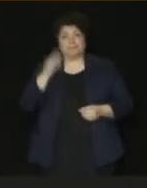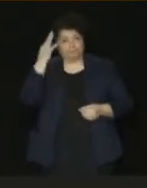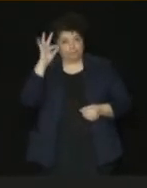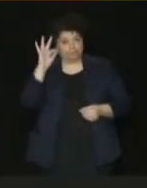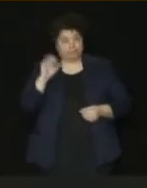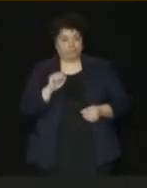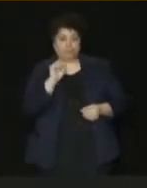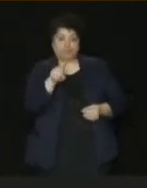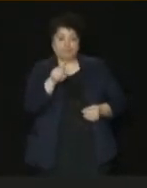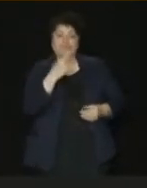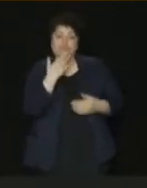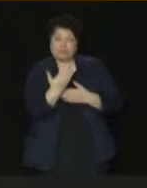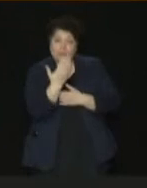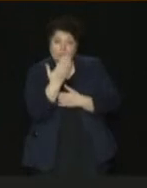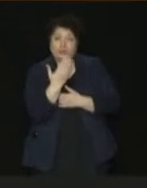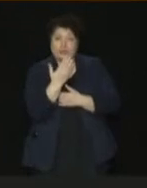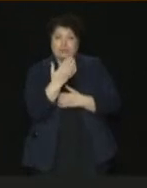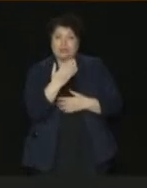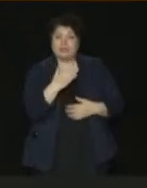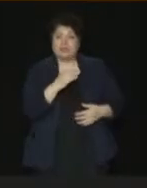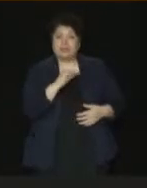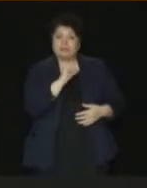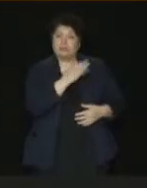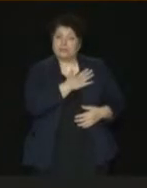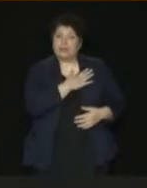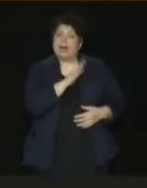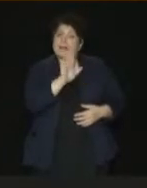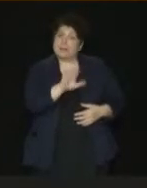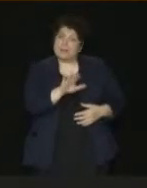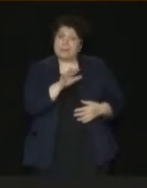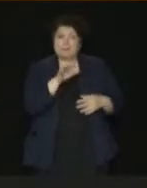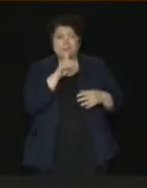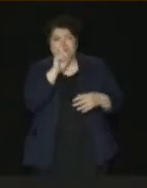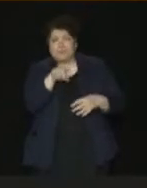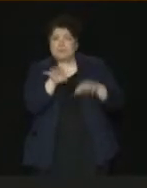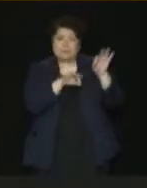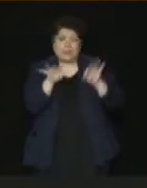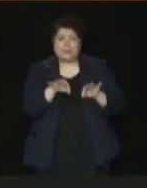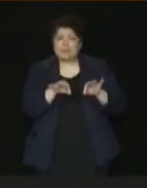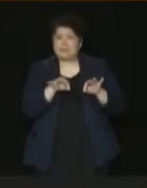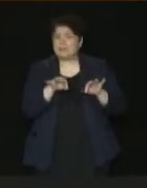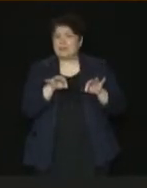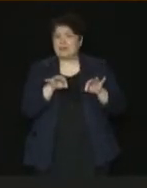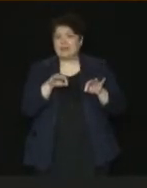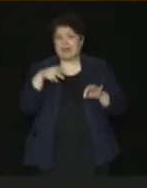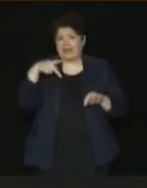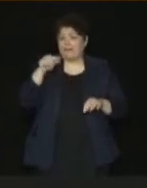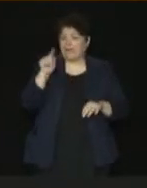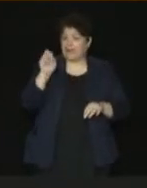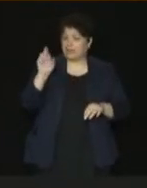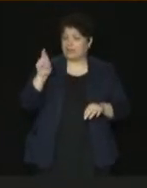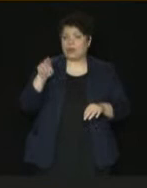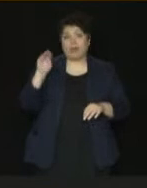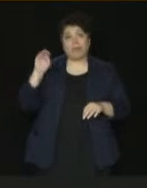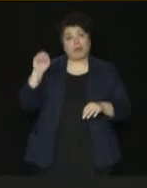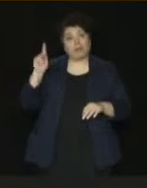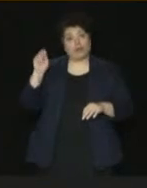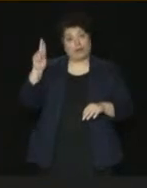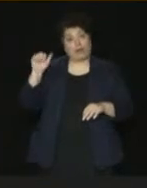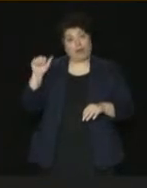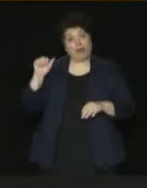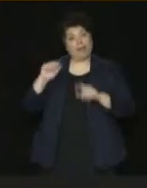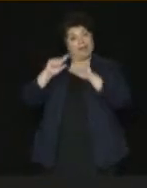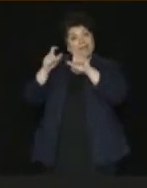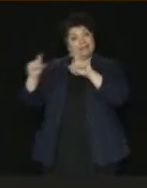morning, Mr. Trudeau. Can you please explain to us why it's not possible to produce Pfizer and Moderna vaccines here